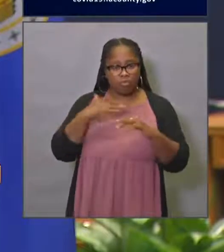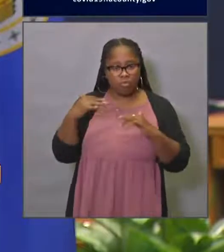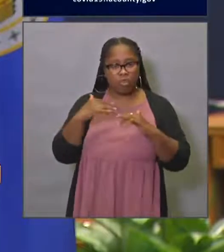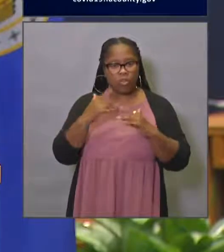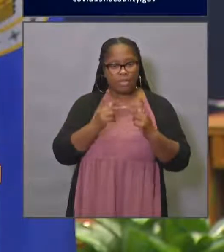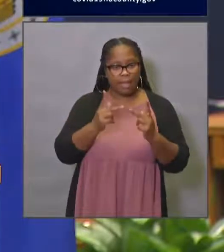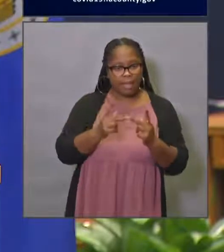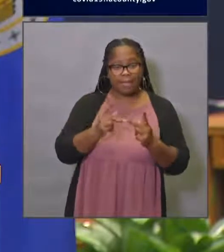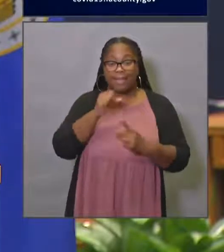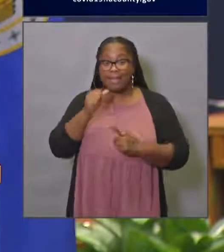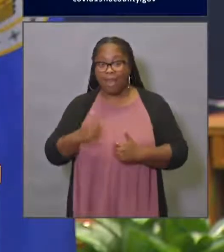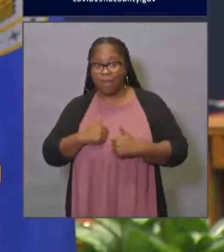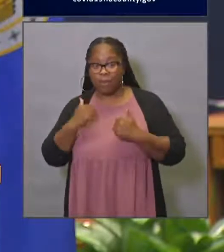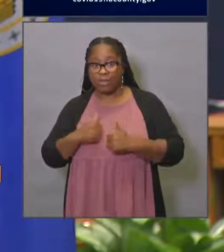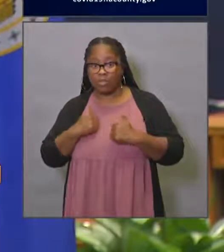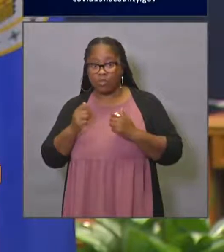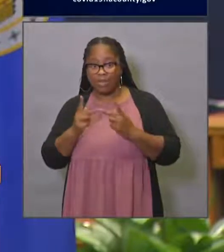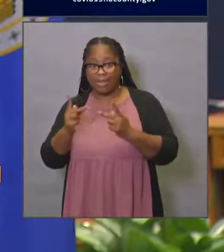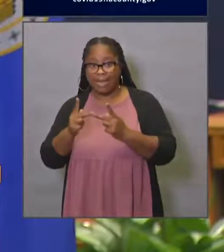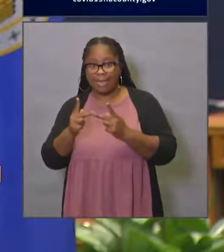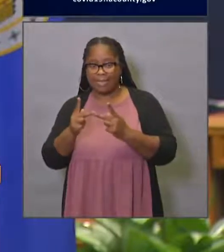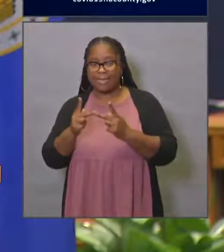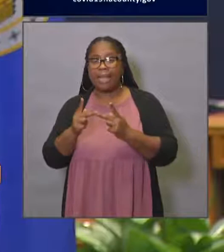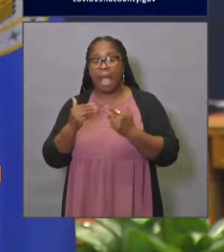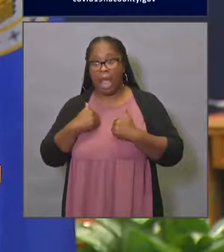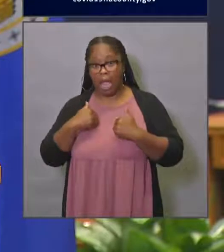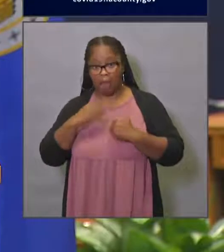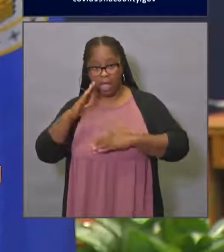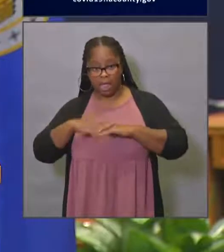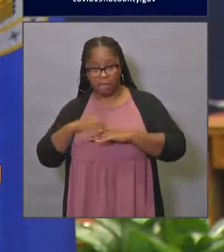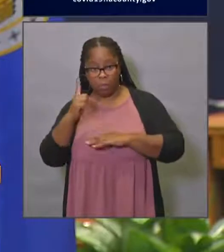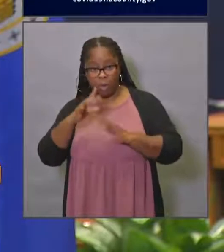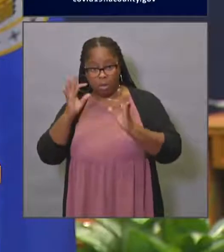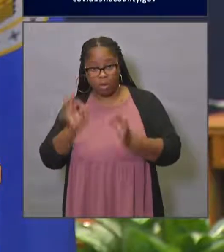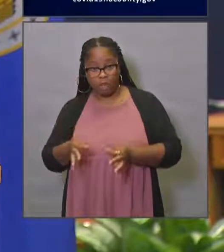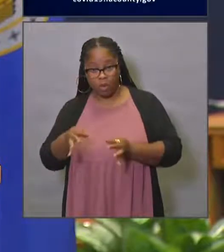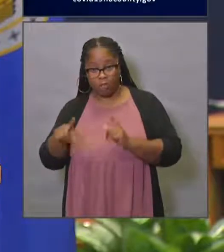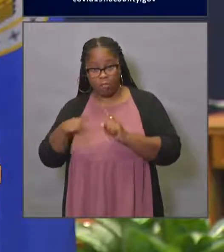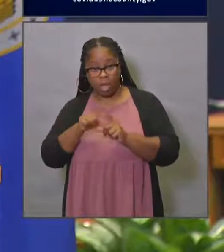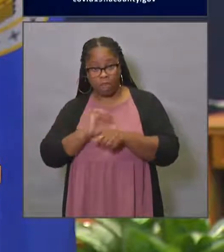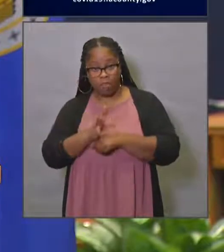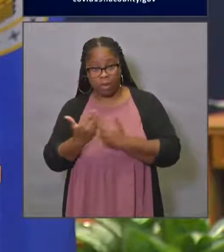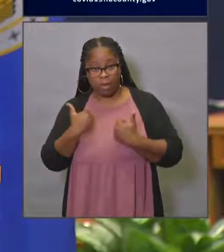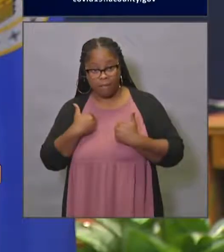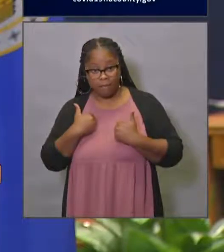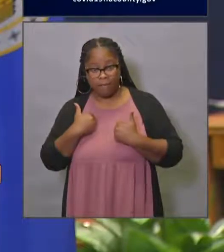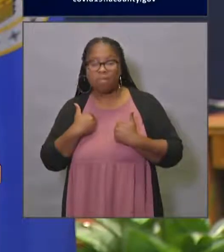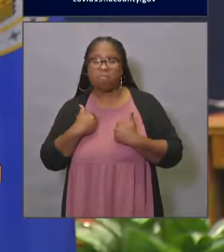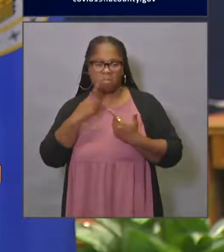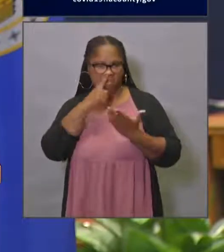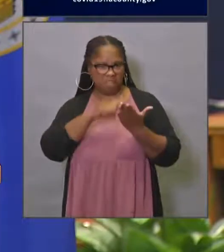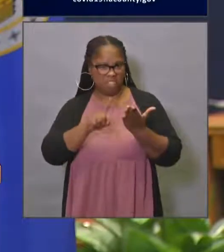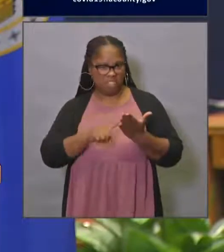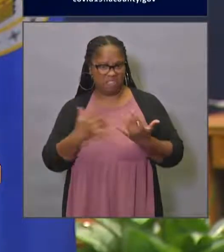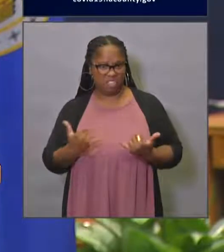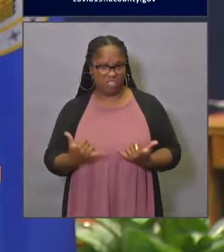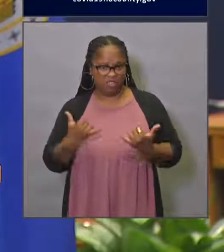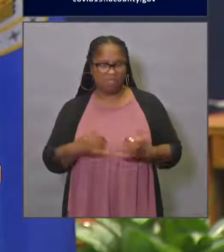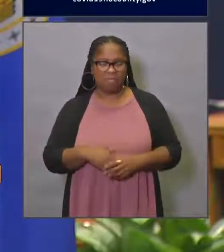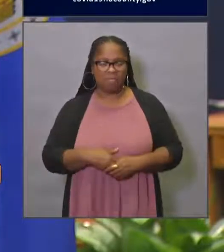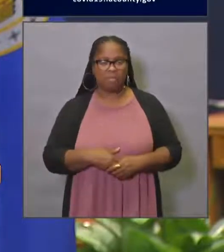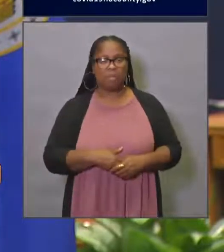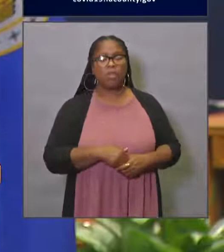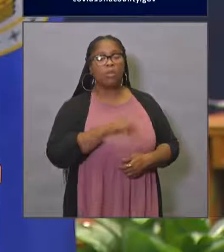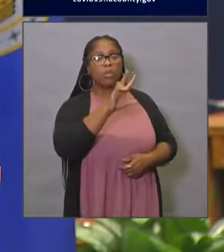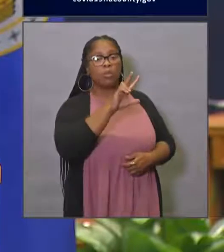non-residential settings with at least one confirmed case of COVID-19. Currently, we have 386